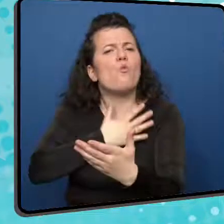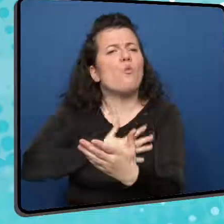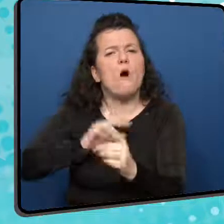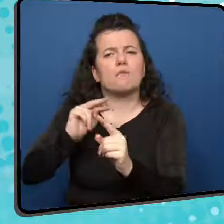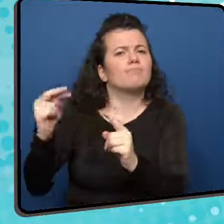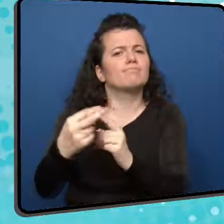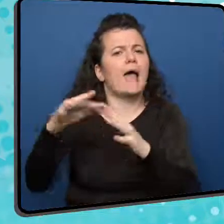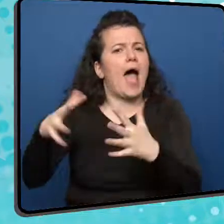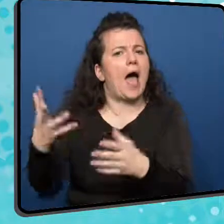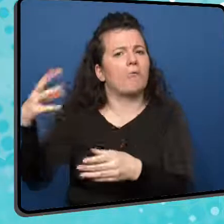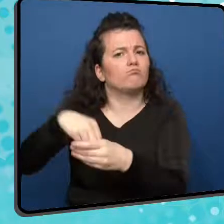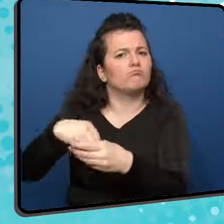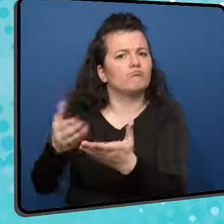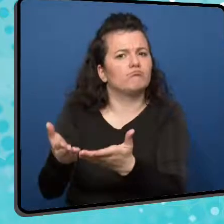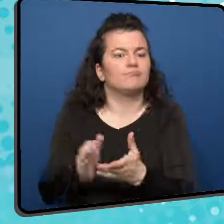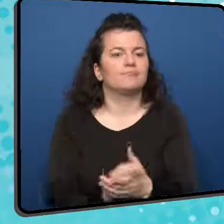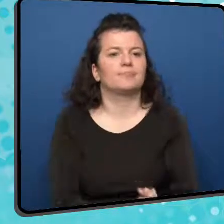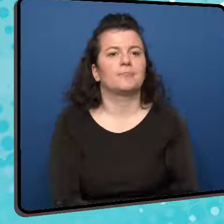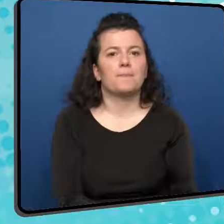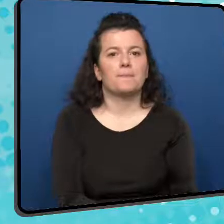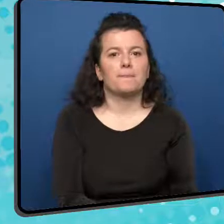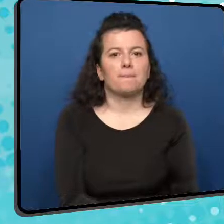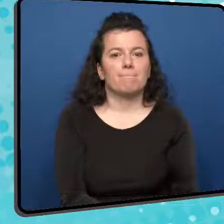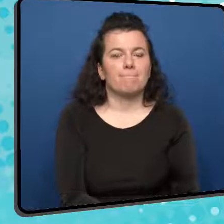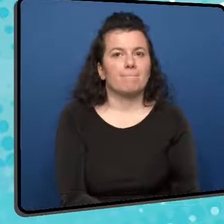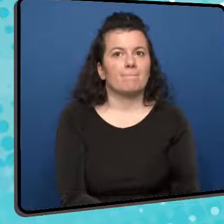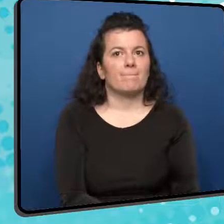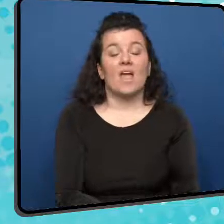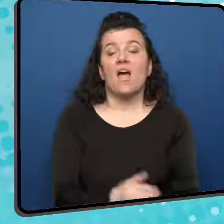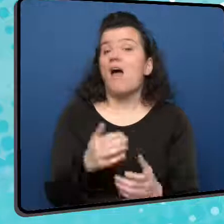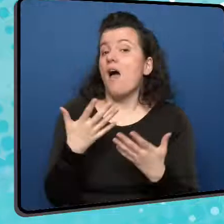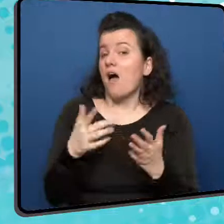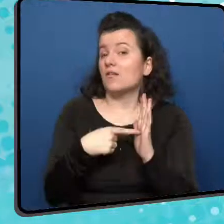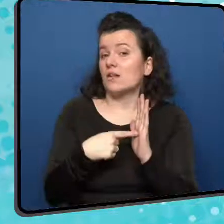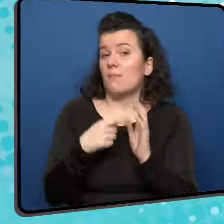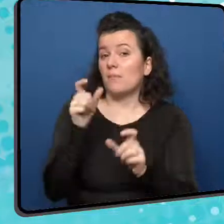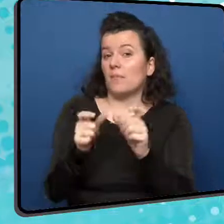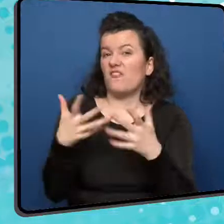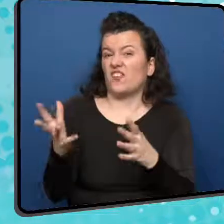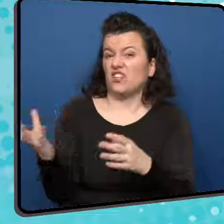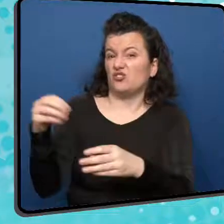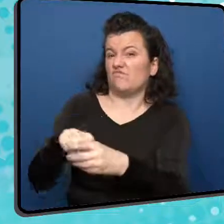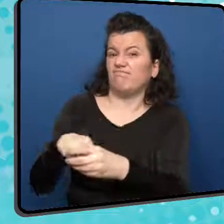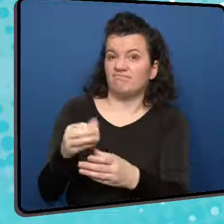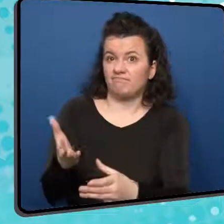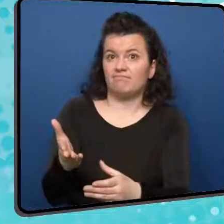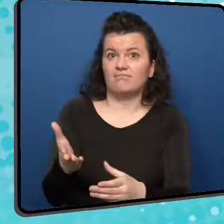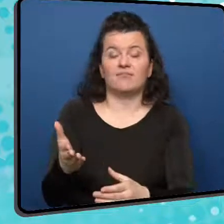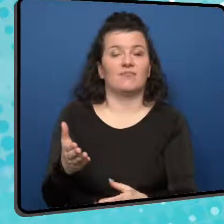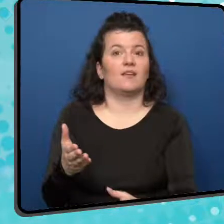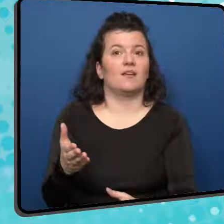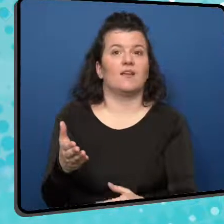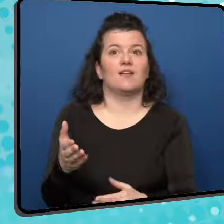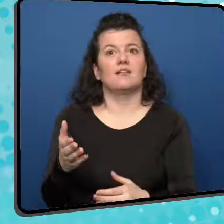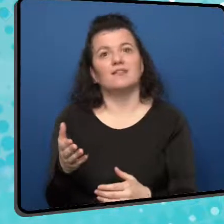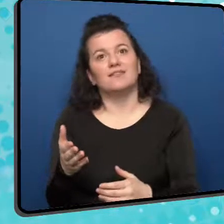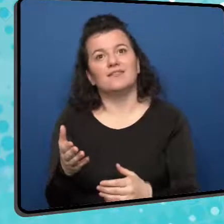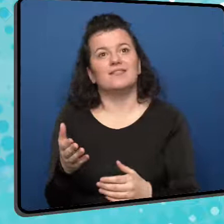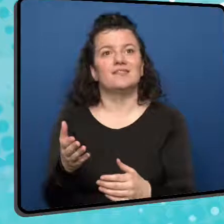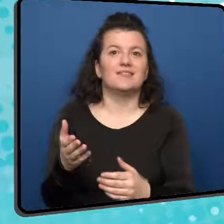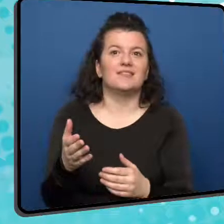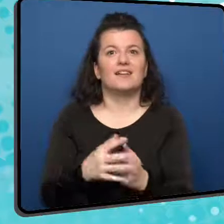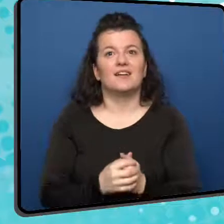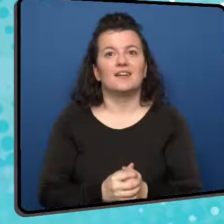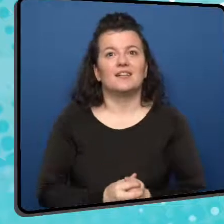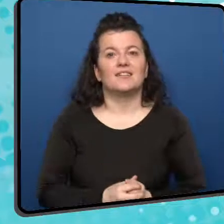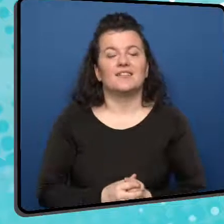Yeah, so who have contributed, it's a very big, so I'll go a little bit history for